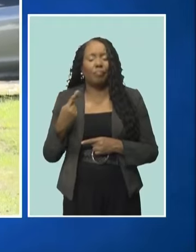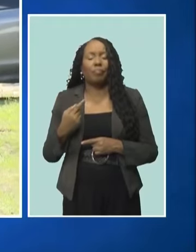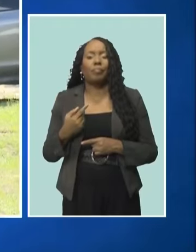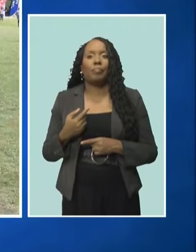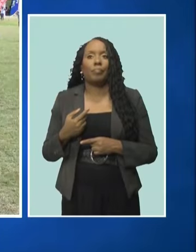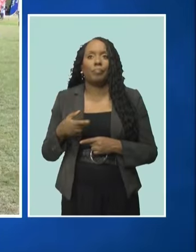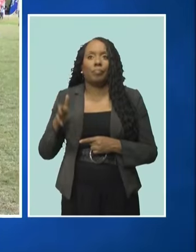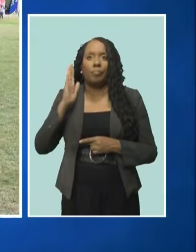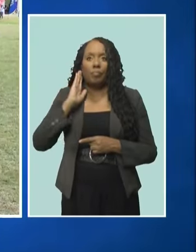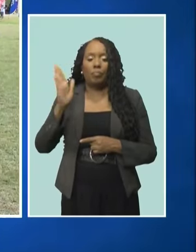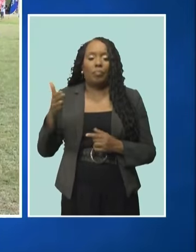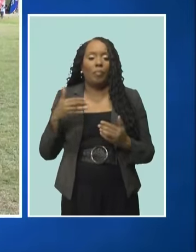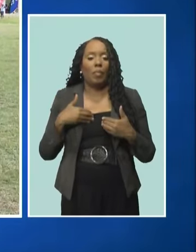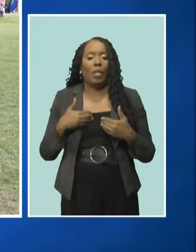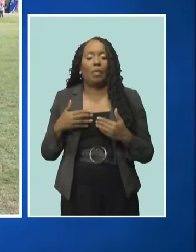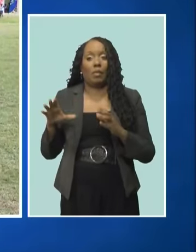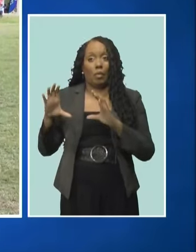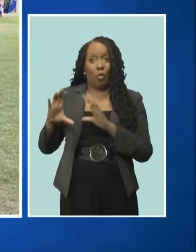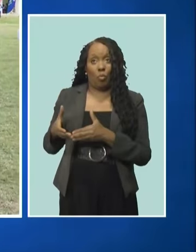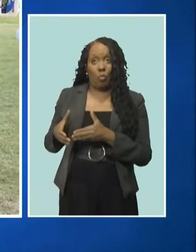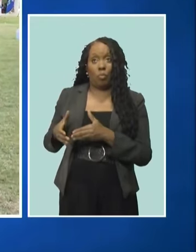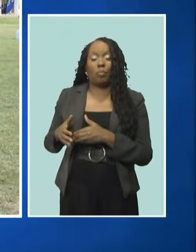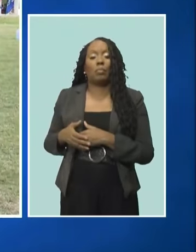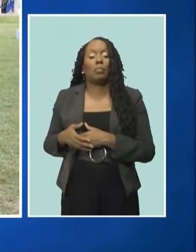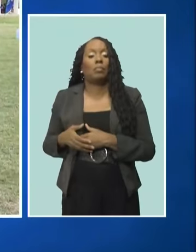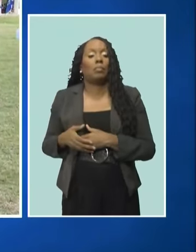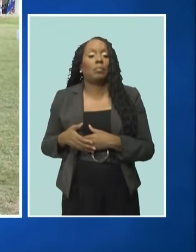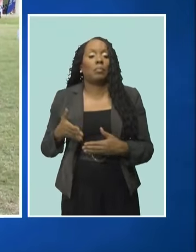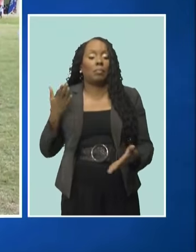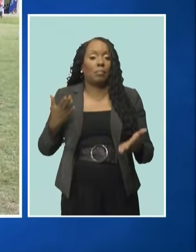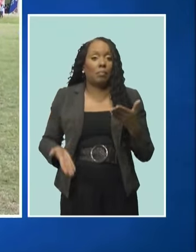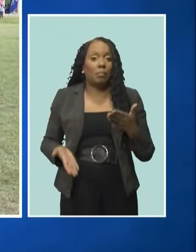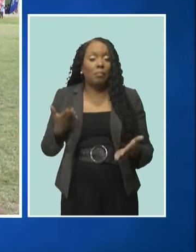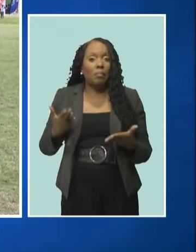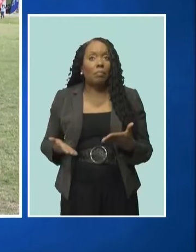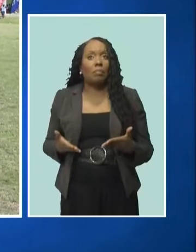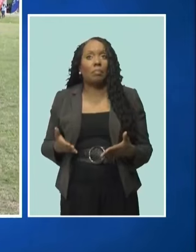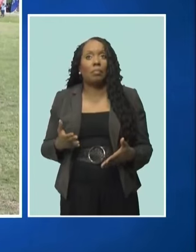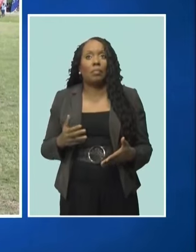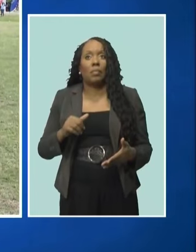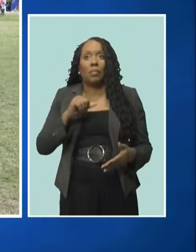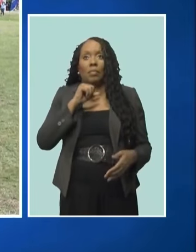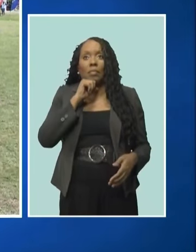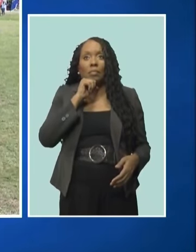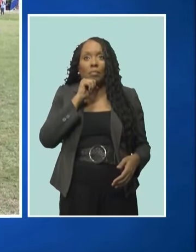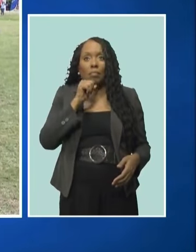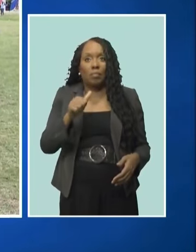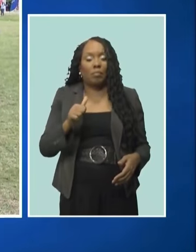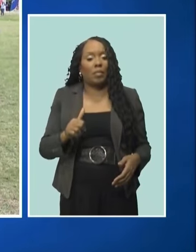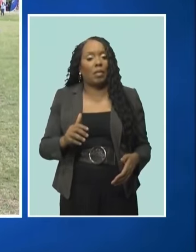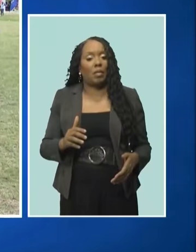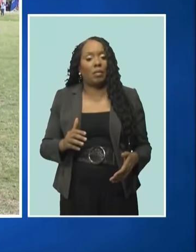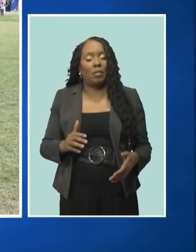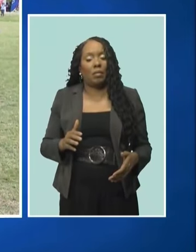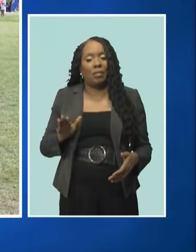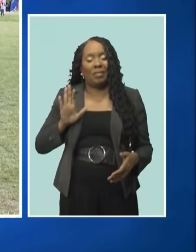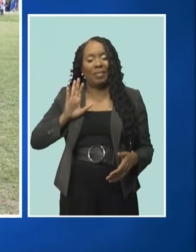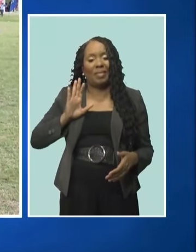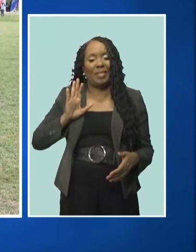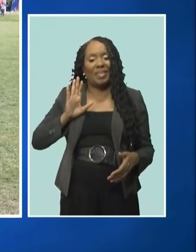scout group that they can go to. They may not be a scout group as part of scout troop as part of their